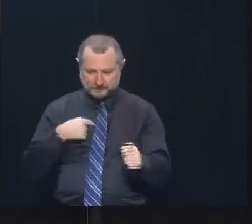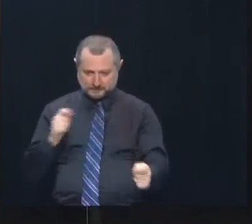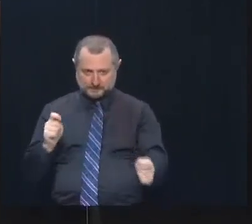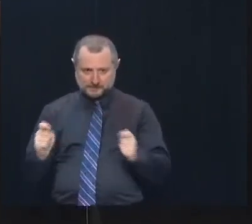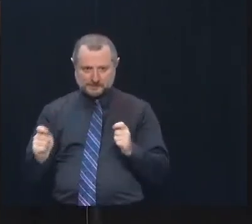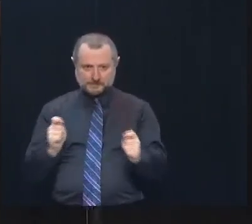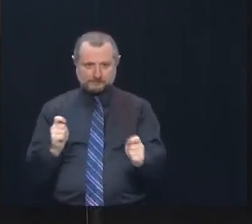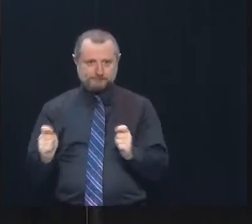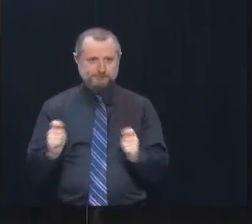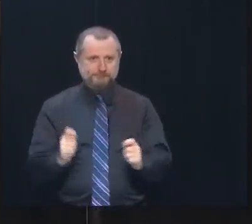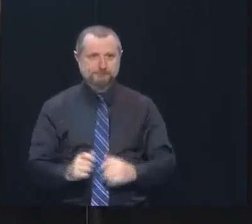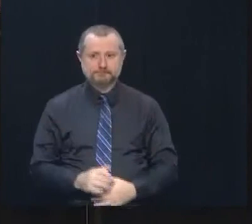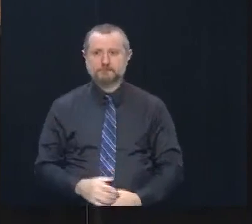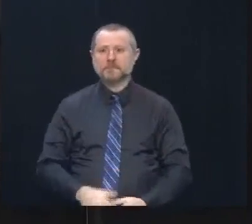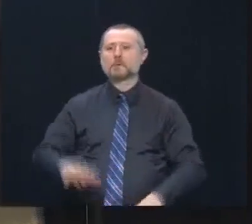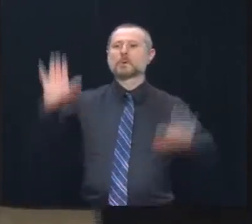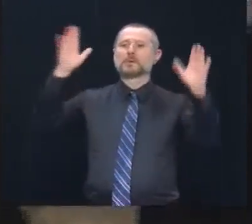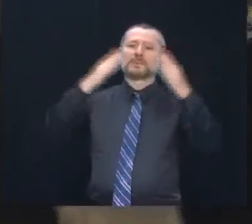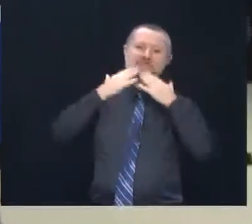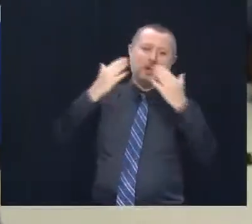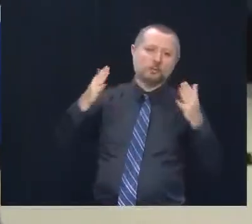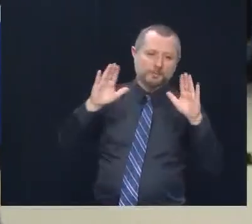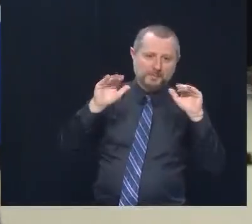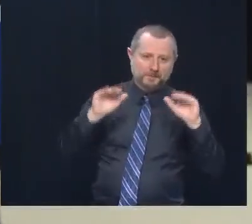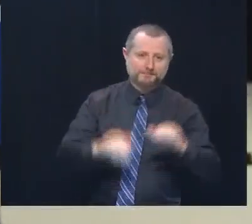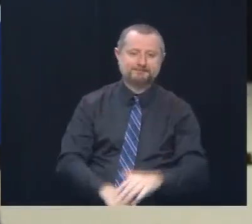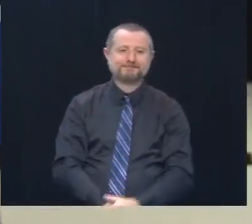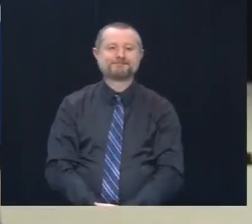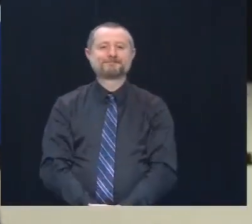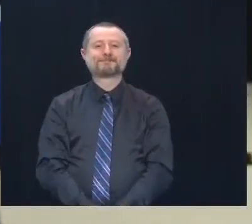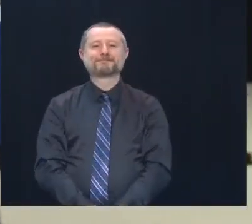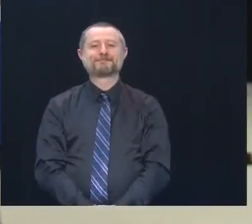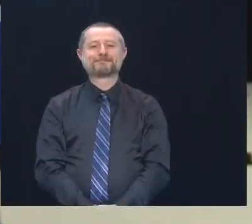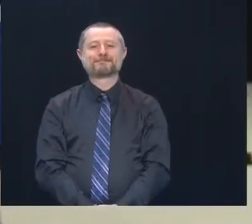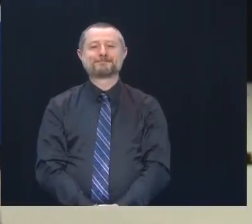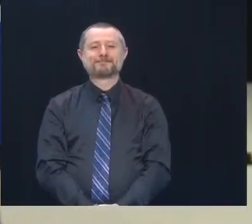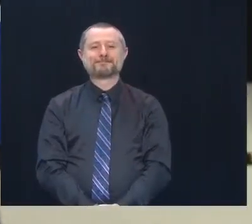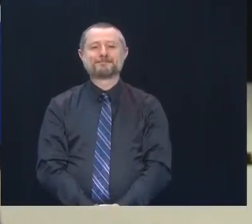Thank you, guys.